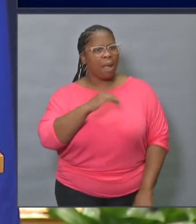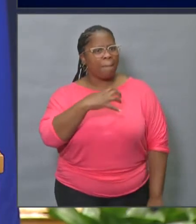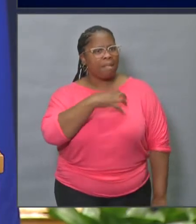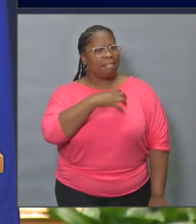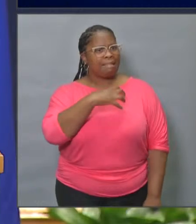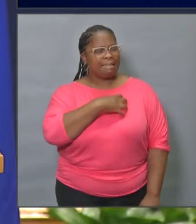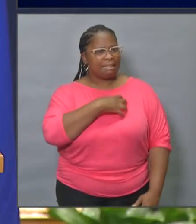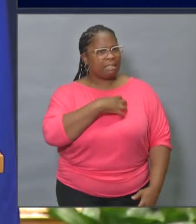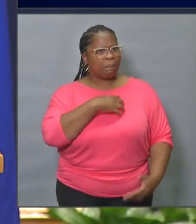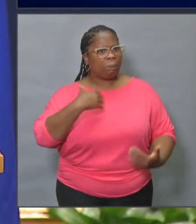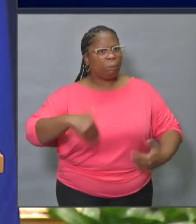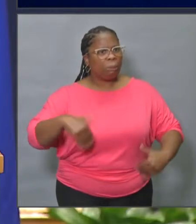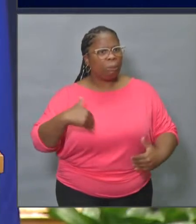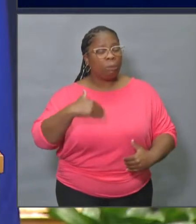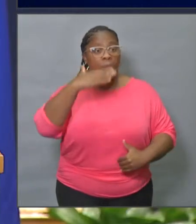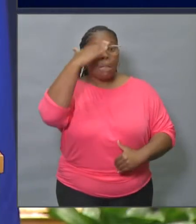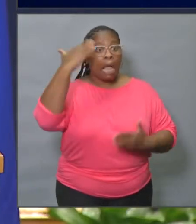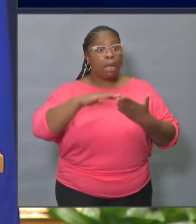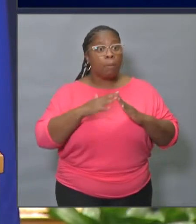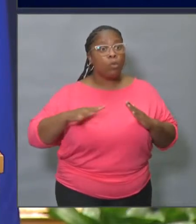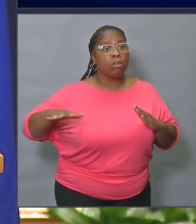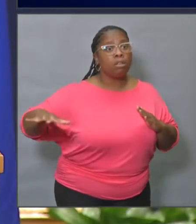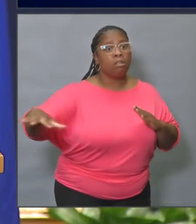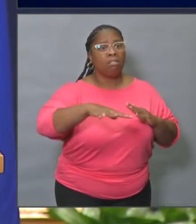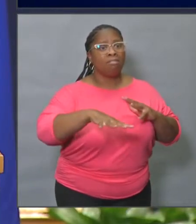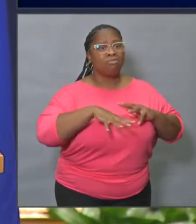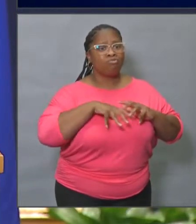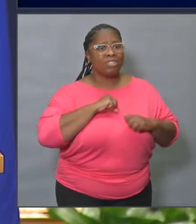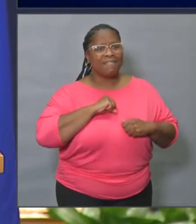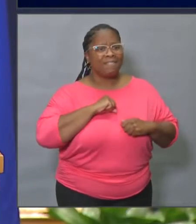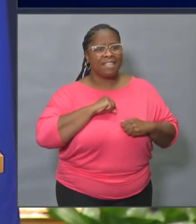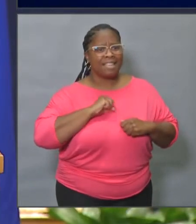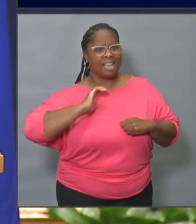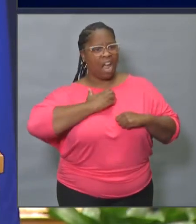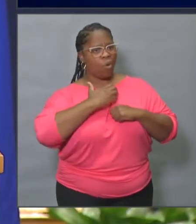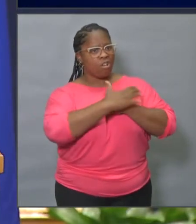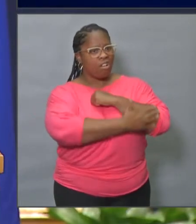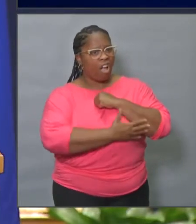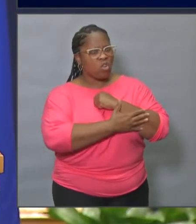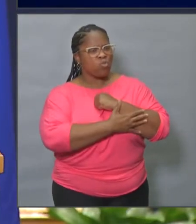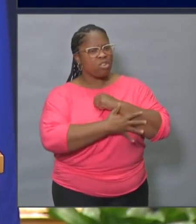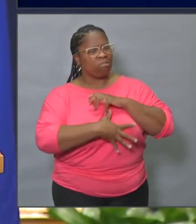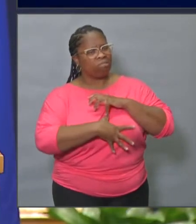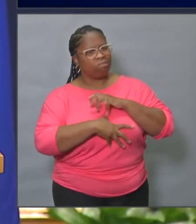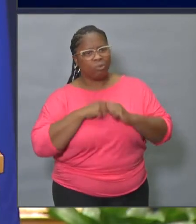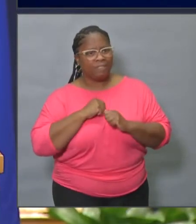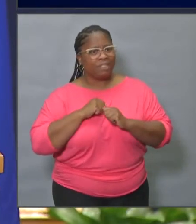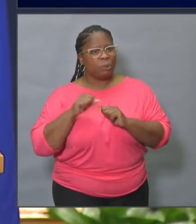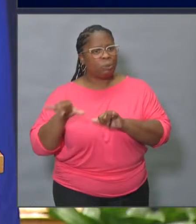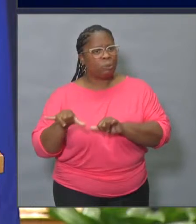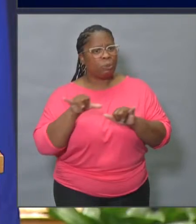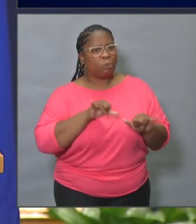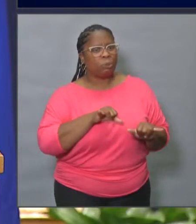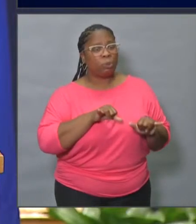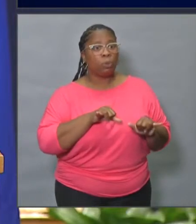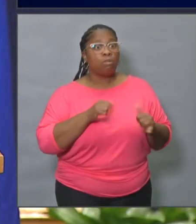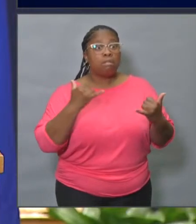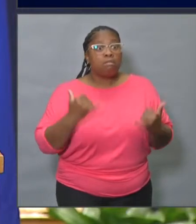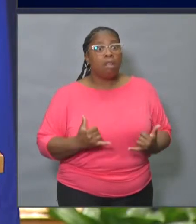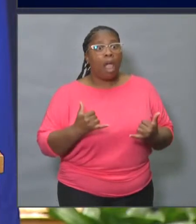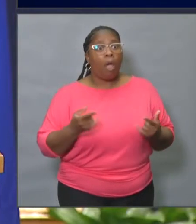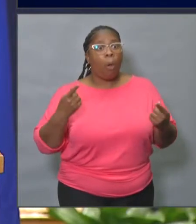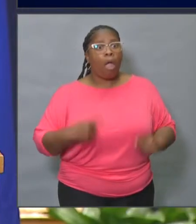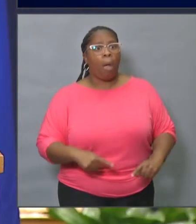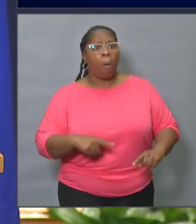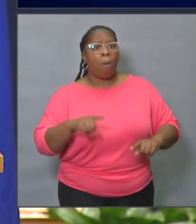again grieving, and our country is collectively grieving. The protests that have swept this United States are in direct response